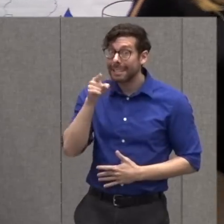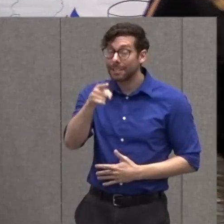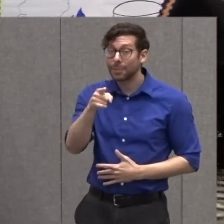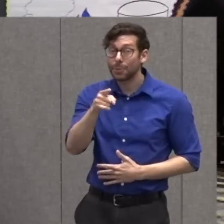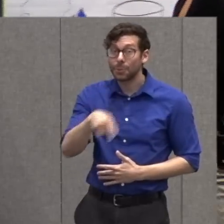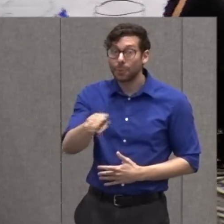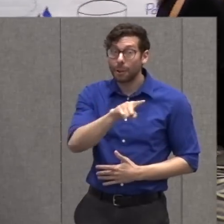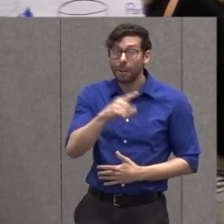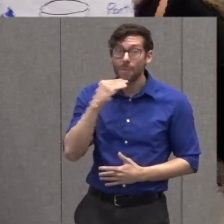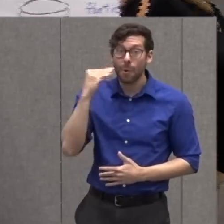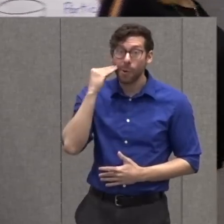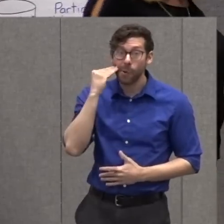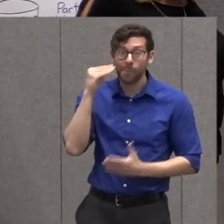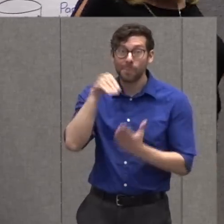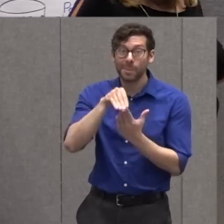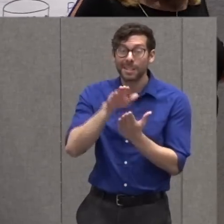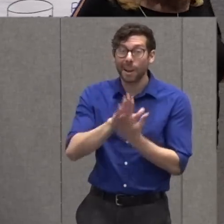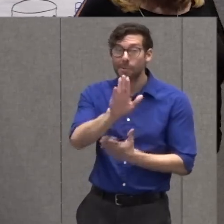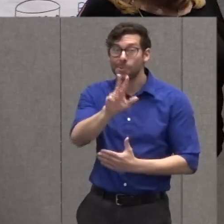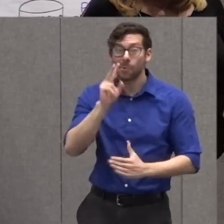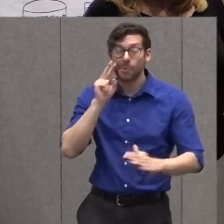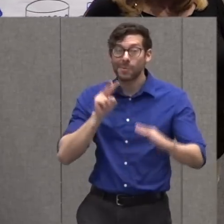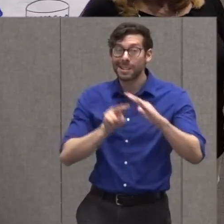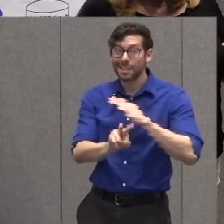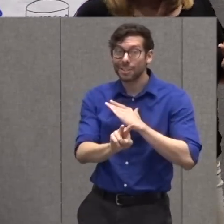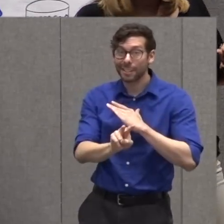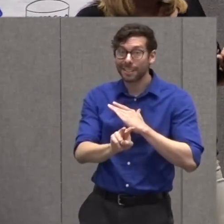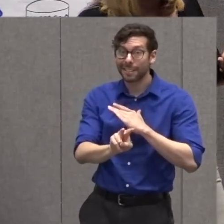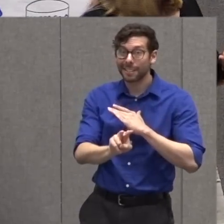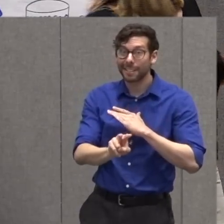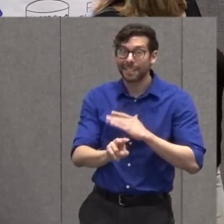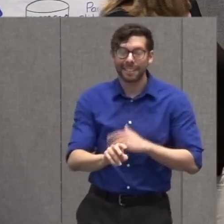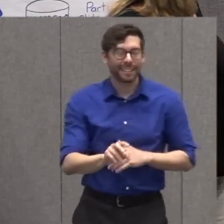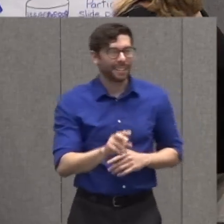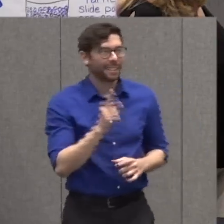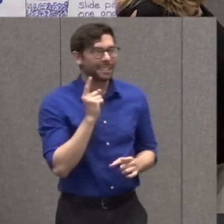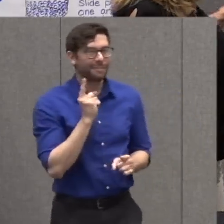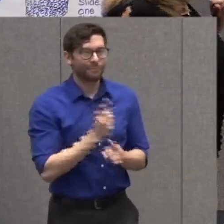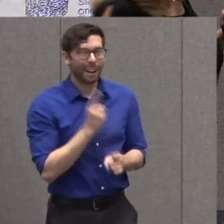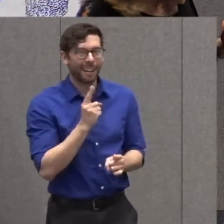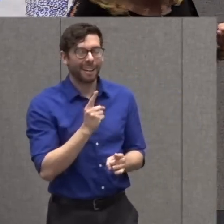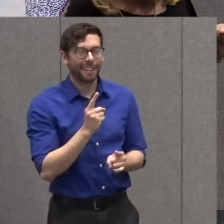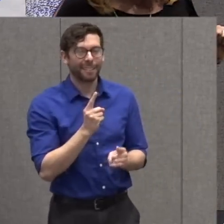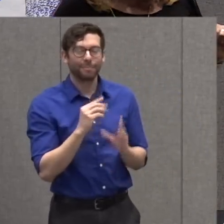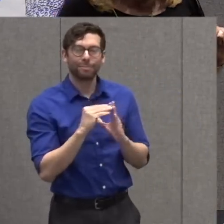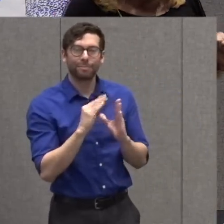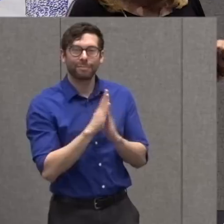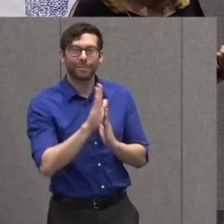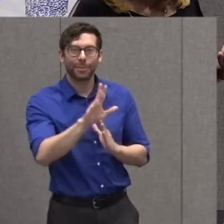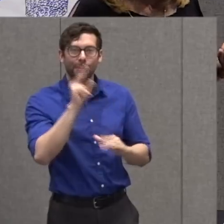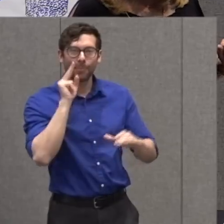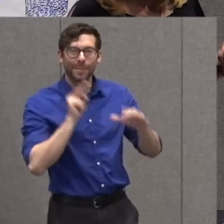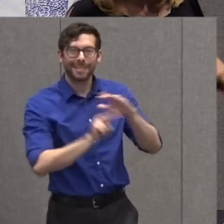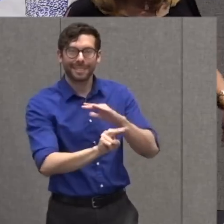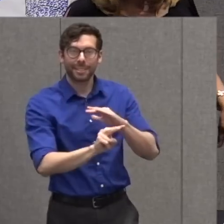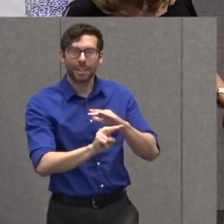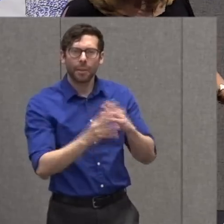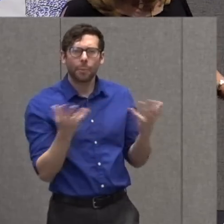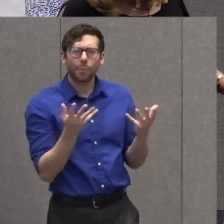their paper before we do it. Absolutely. Explode, So write sink, down float. your prediction. What do you think is going to happen with our